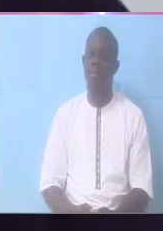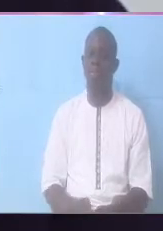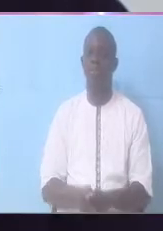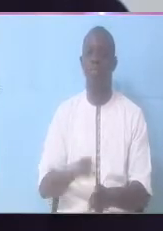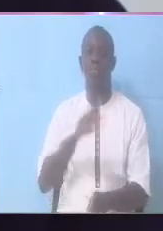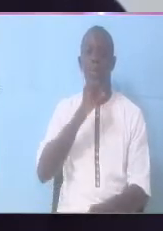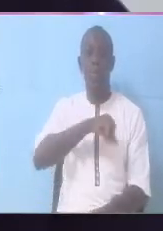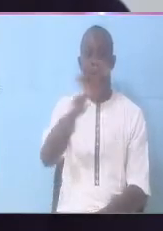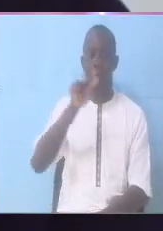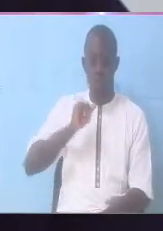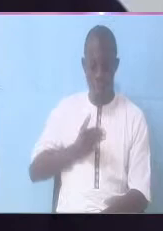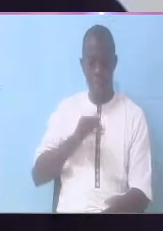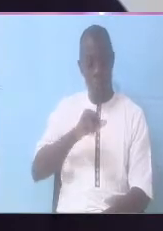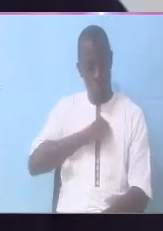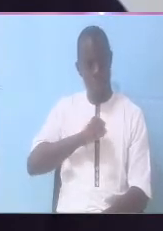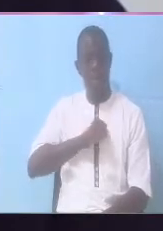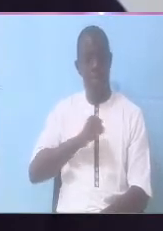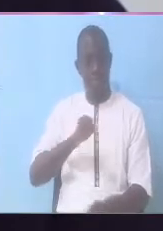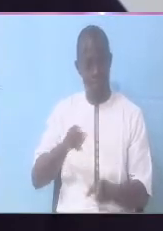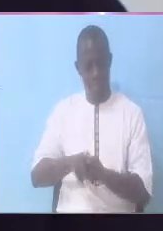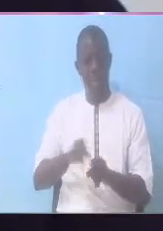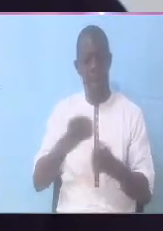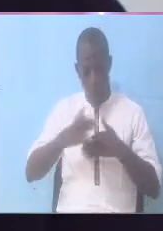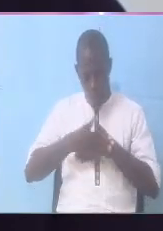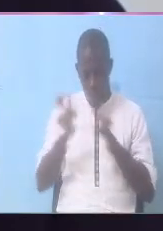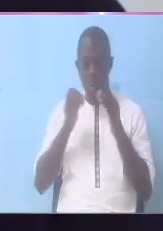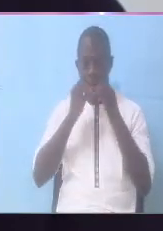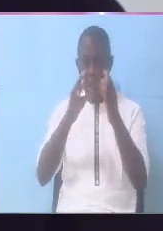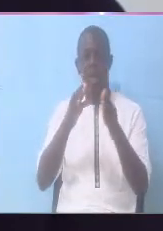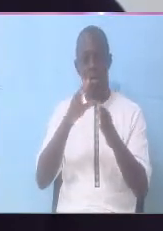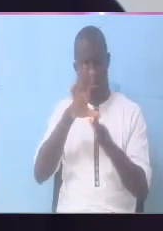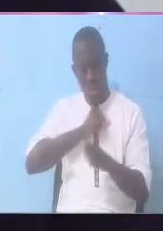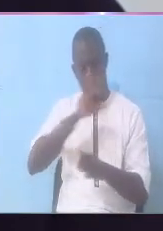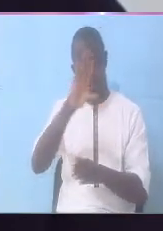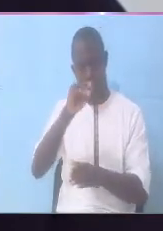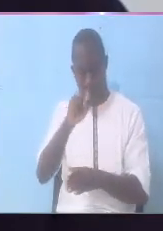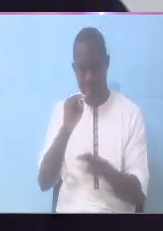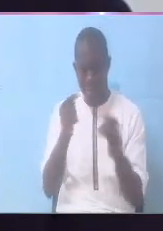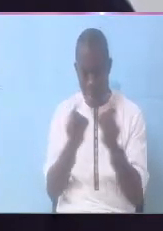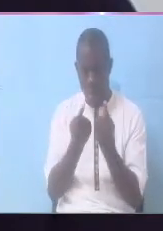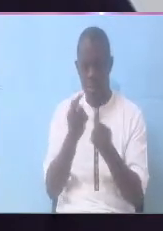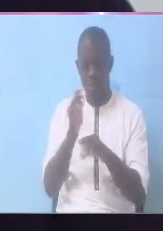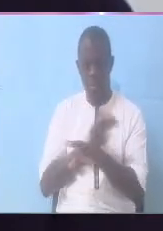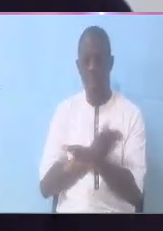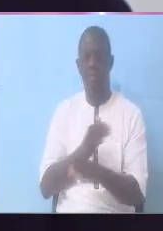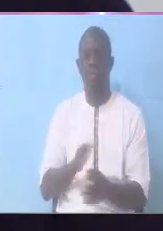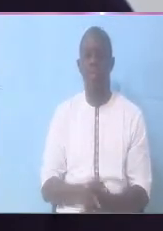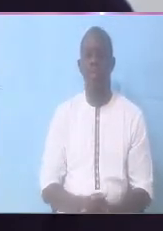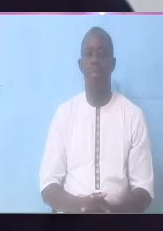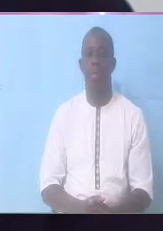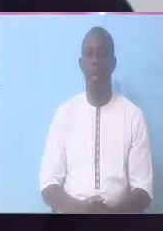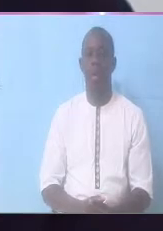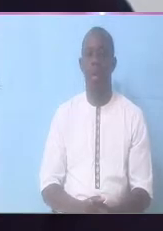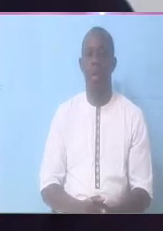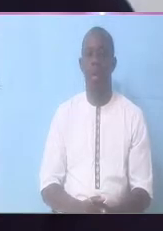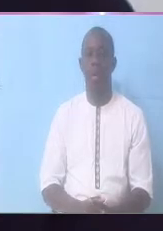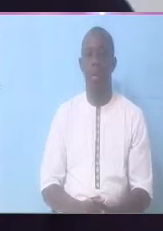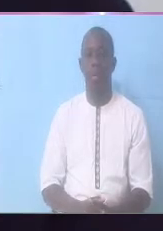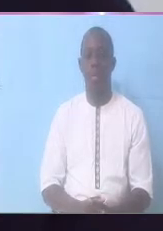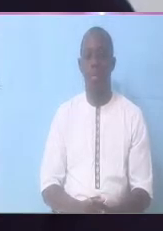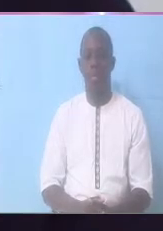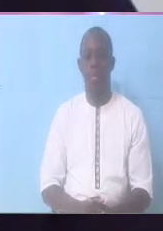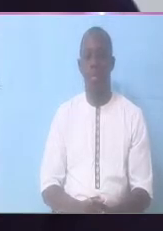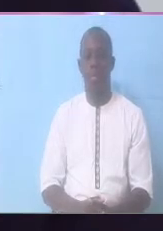confess they did that. Musukiling aninke kilimbije iko itele yoke. At first I was ready to tell Jammeh that,